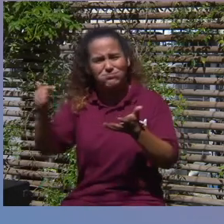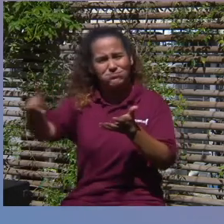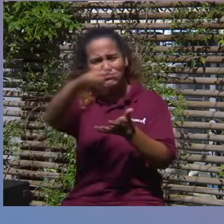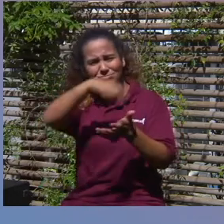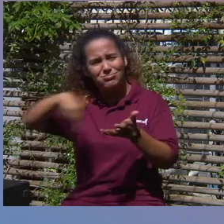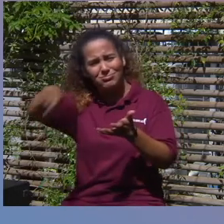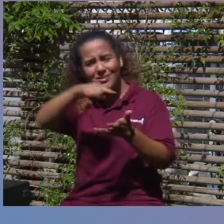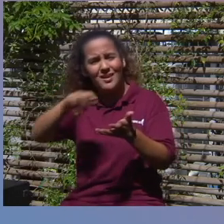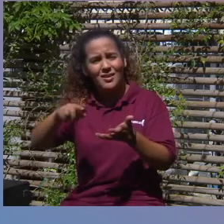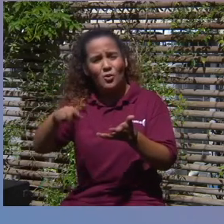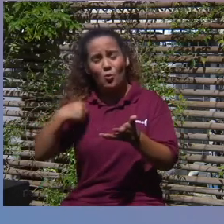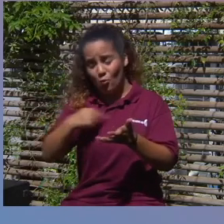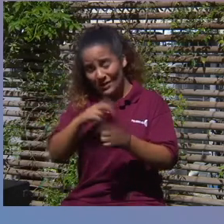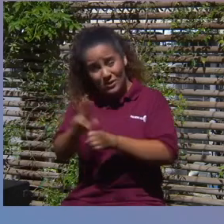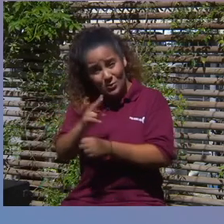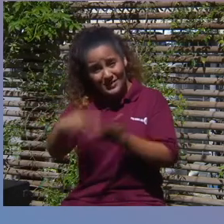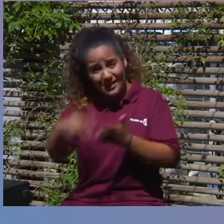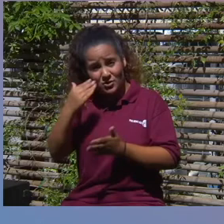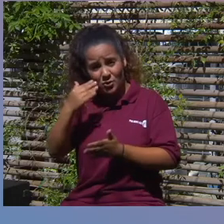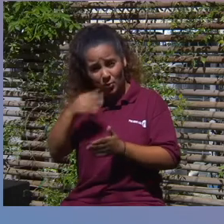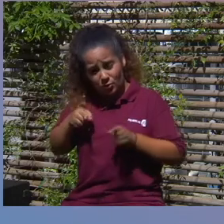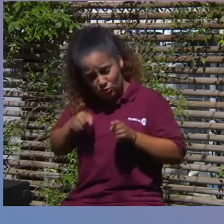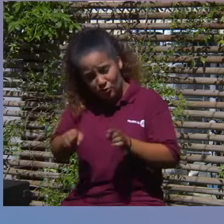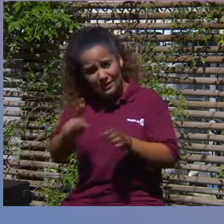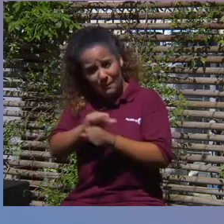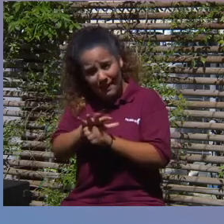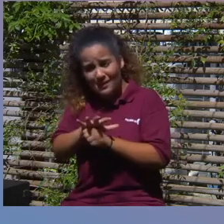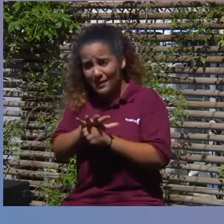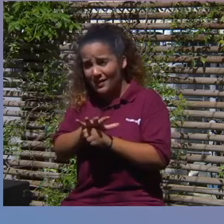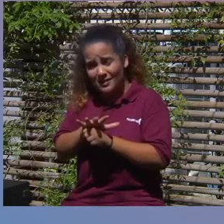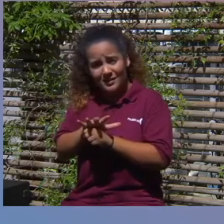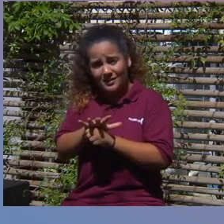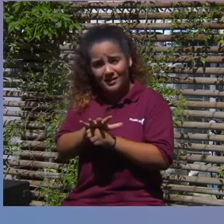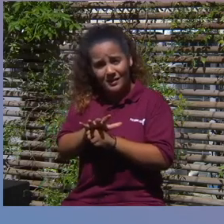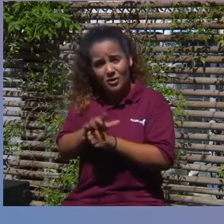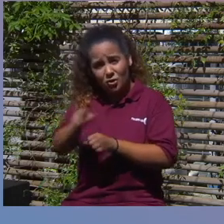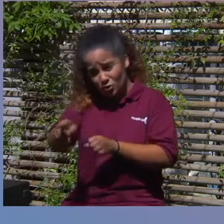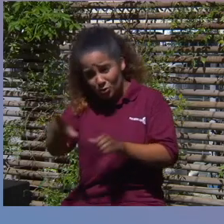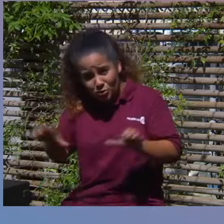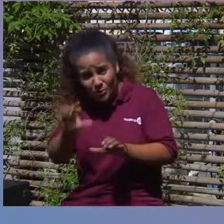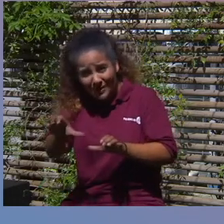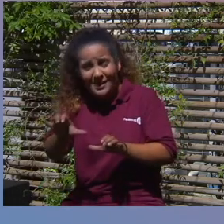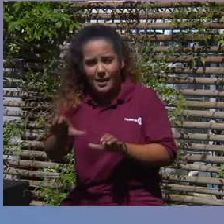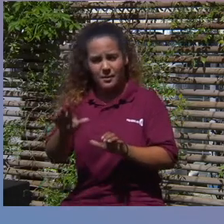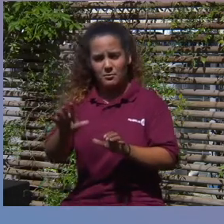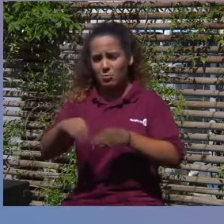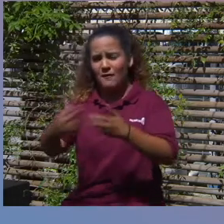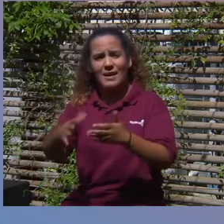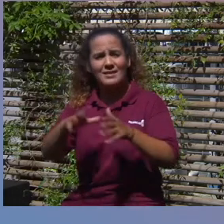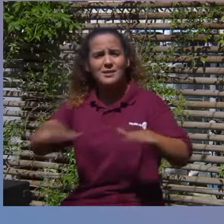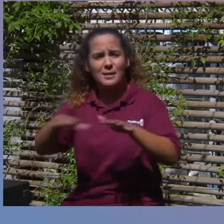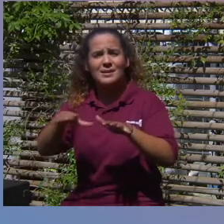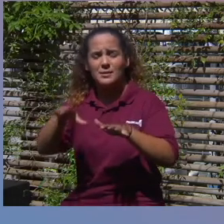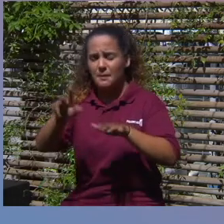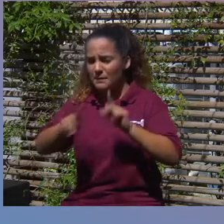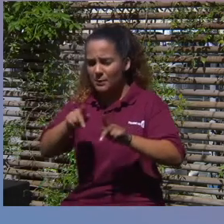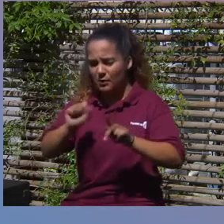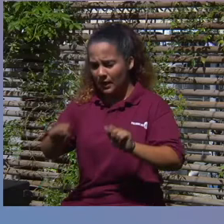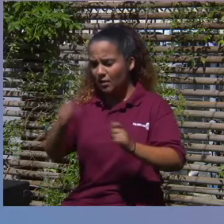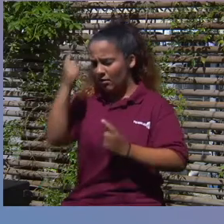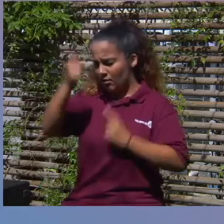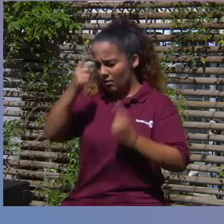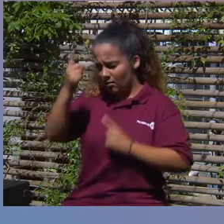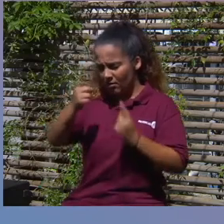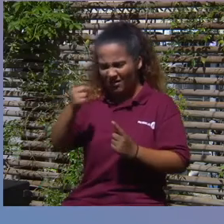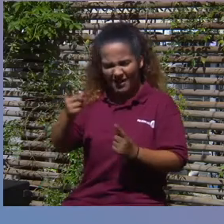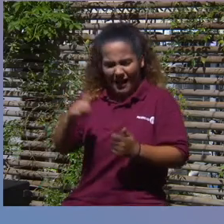way to, during the pandemic particularly, when you doing that provided a space for people to process things that were really difficult to process. Yes.